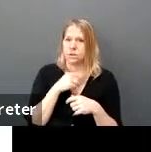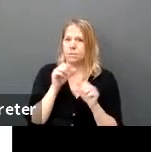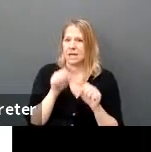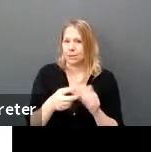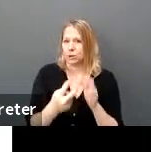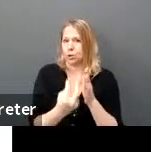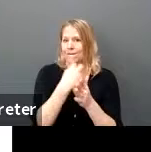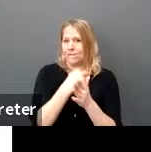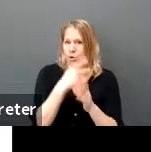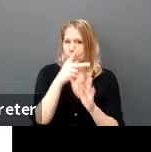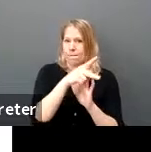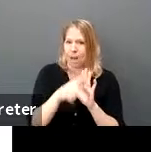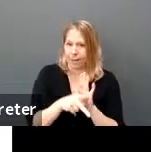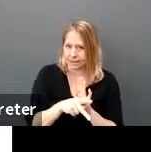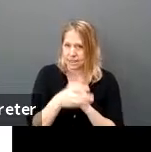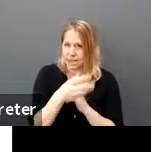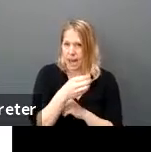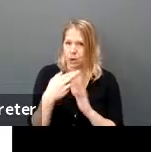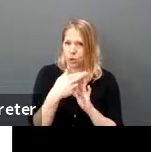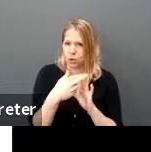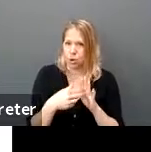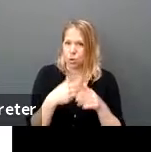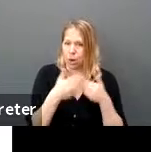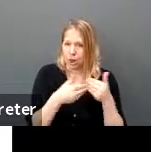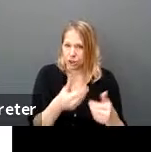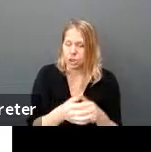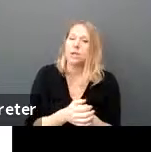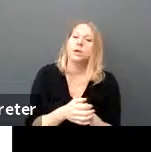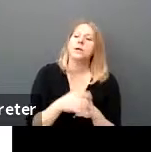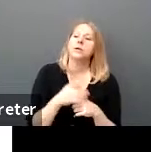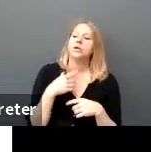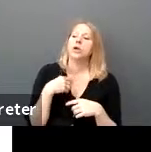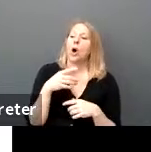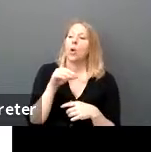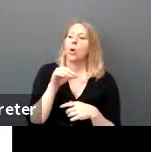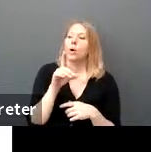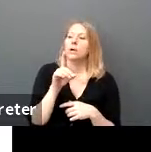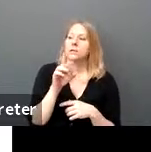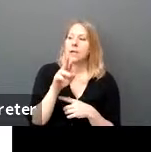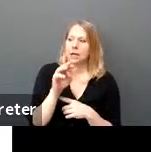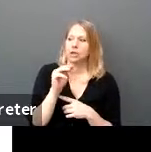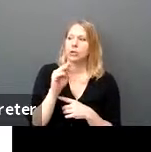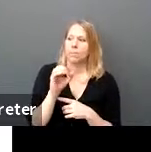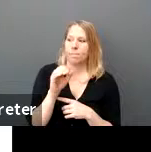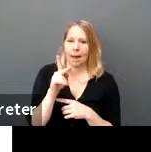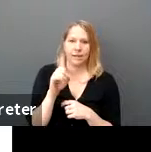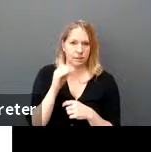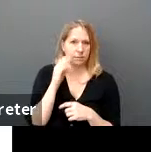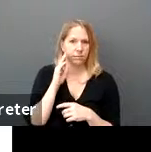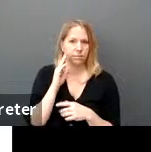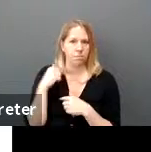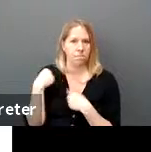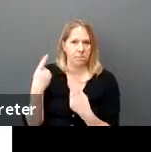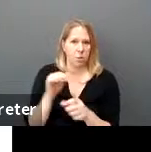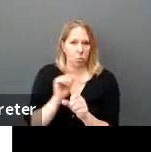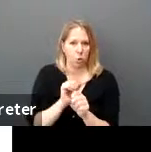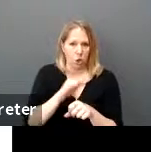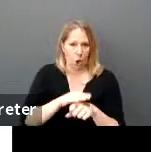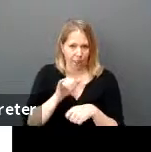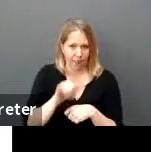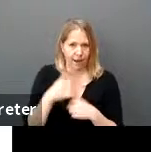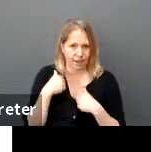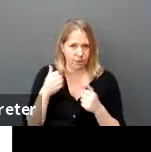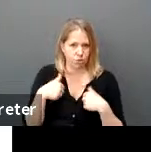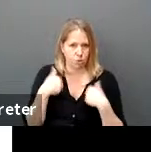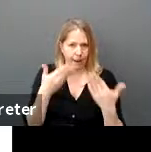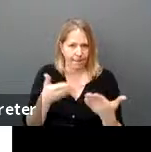the policies and regulations. Dr. Macklin has been working on that piece and actually will have